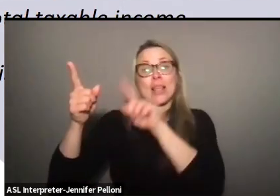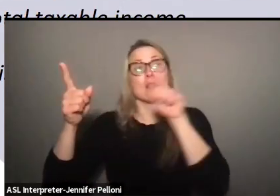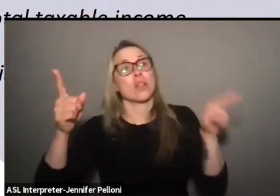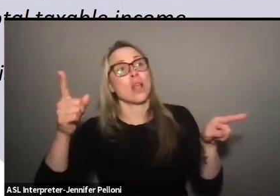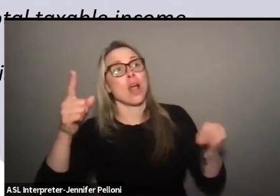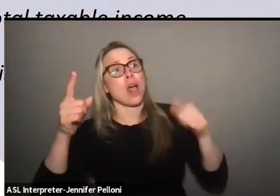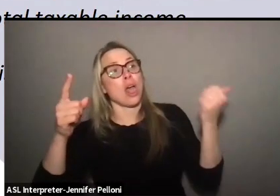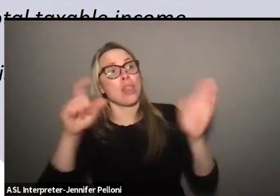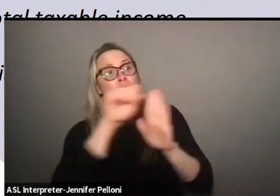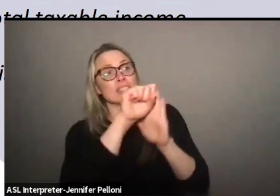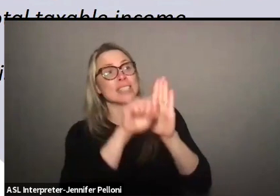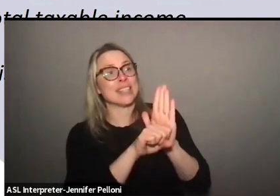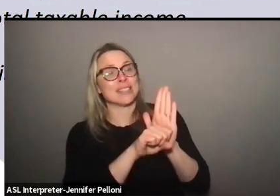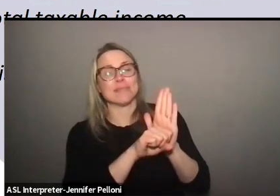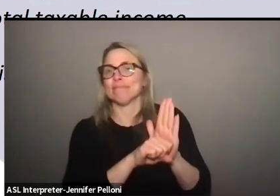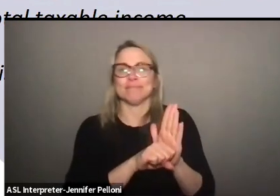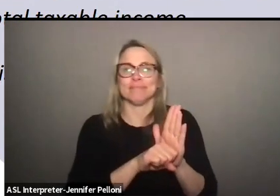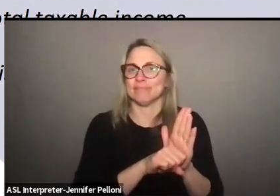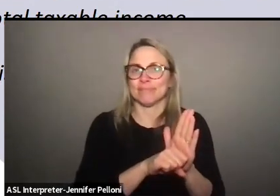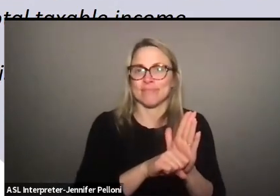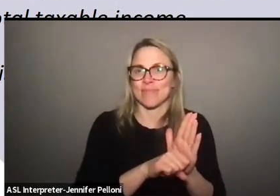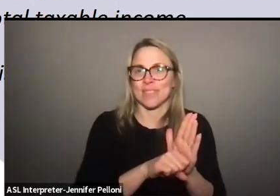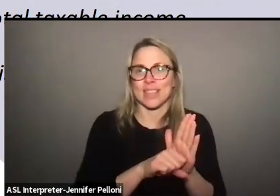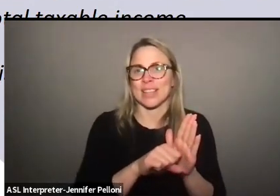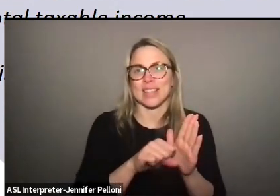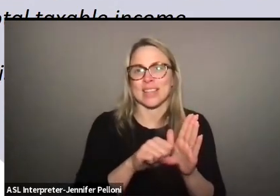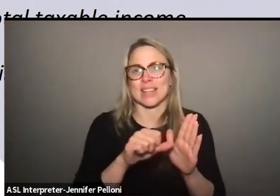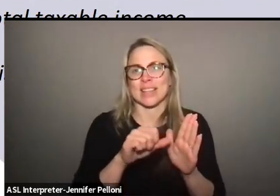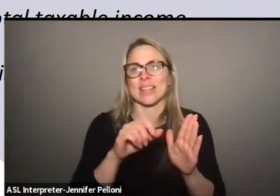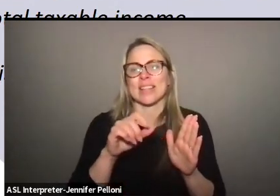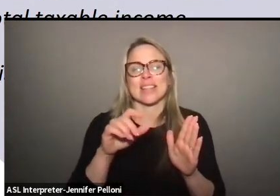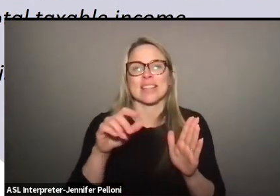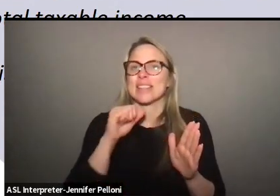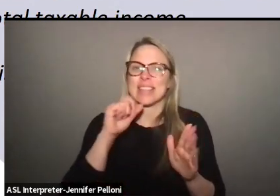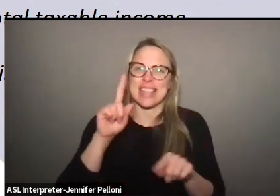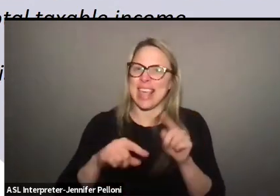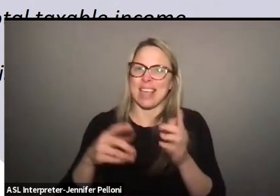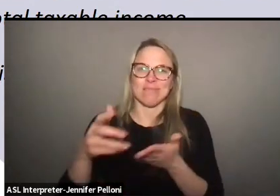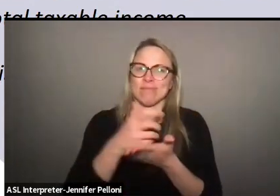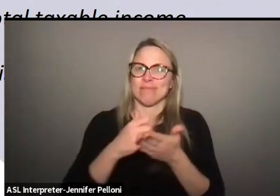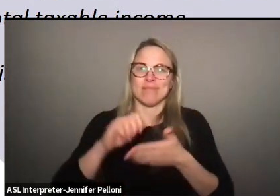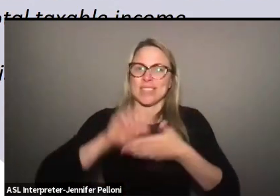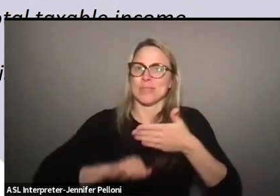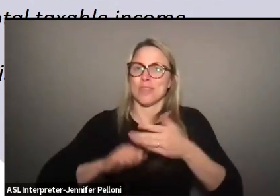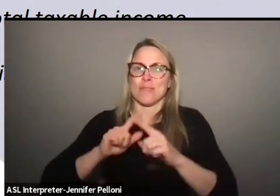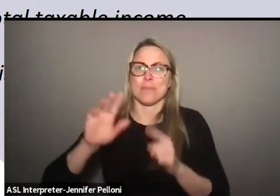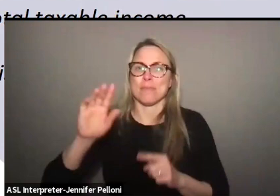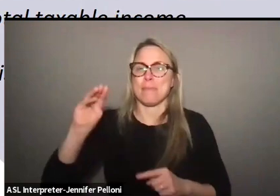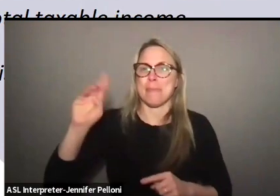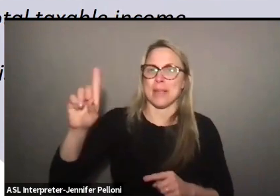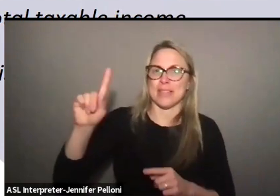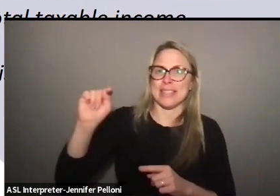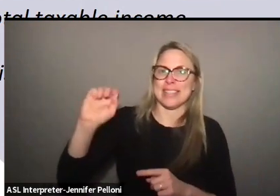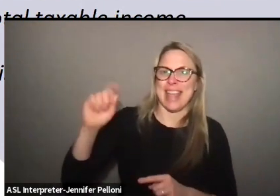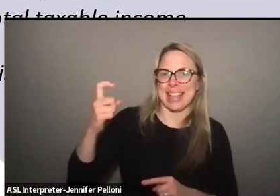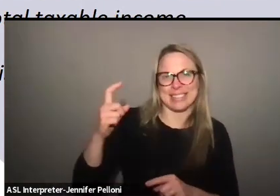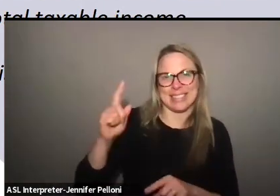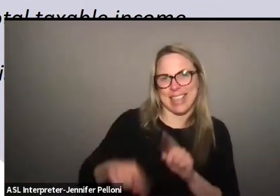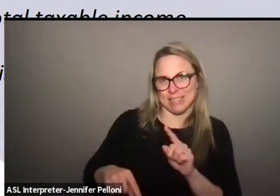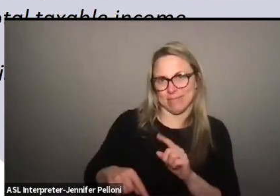state, those contributions are not going to be an income subtraction on your Maryland taxes. So check with the state of your